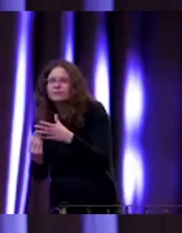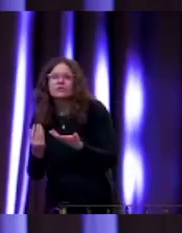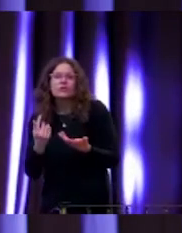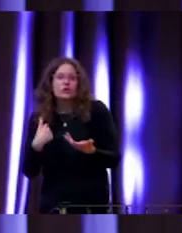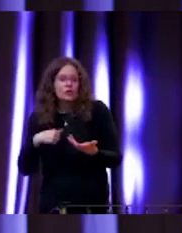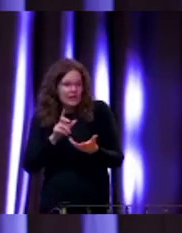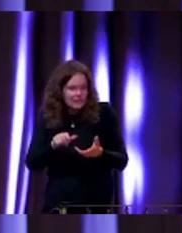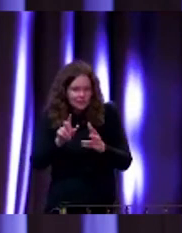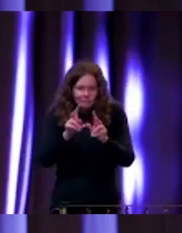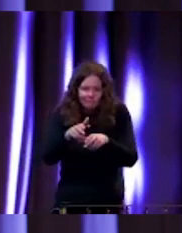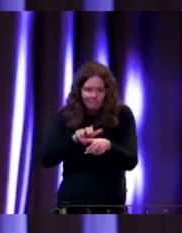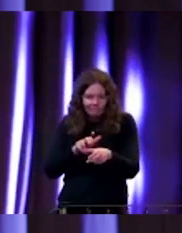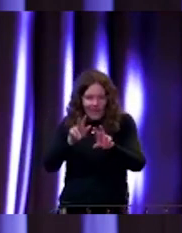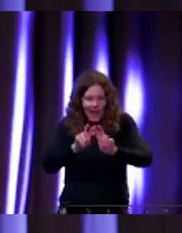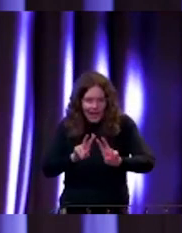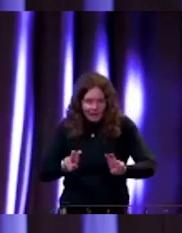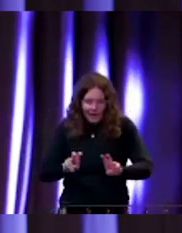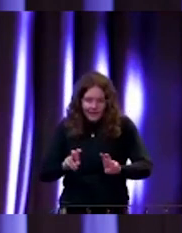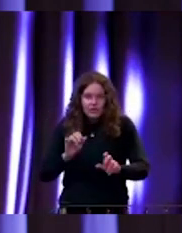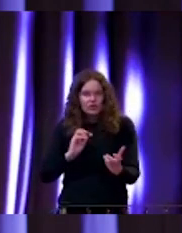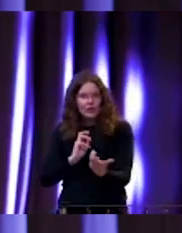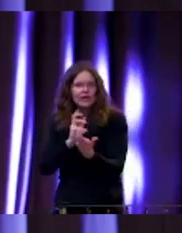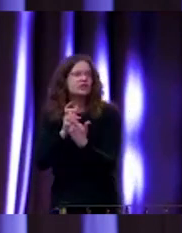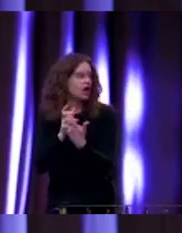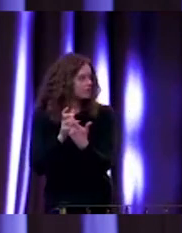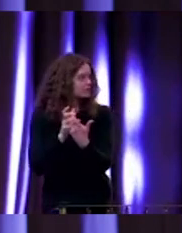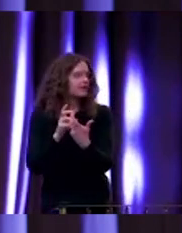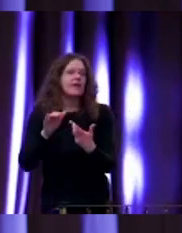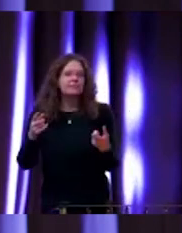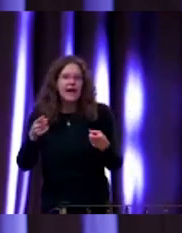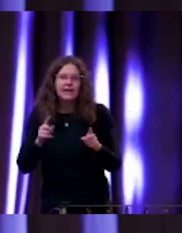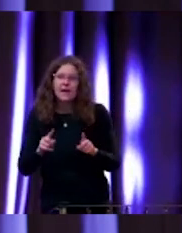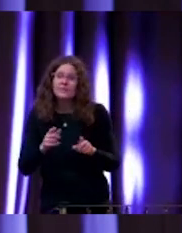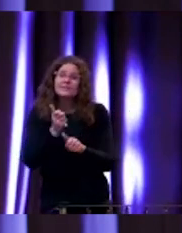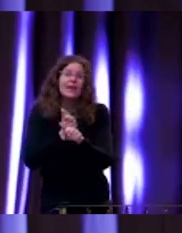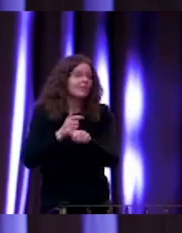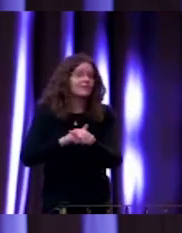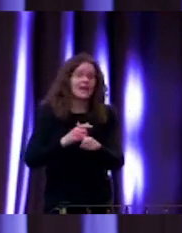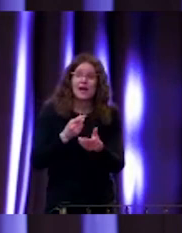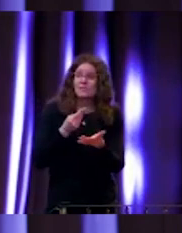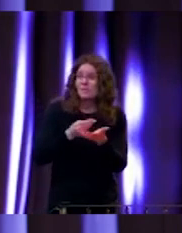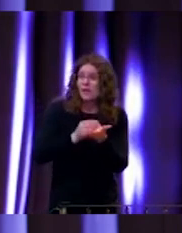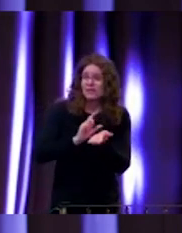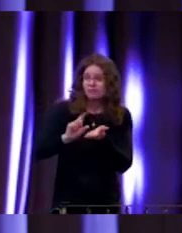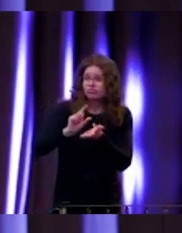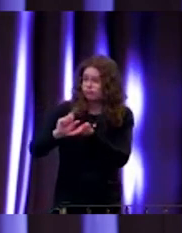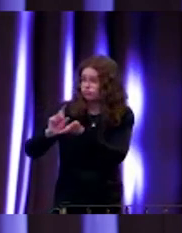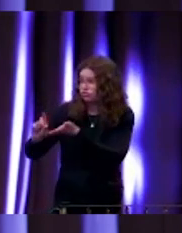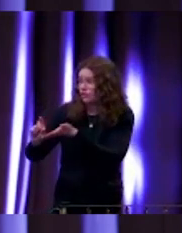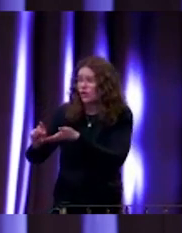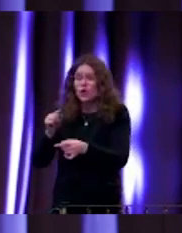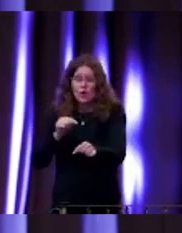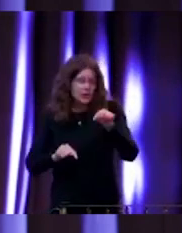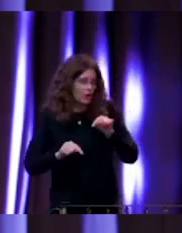can make adjustments, right? And that happens every time we give out money, right? We go back, we see who these folks